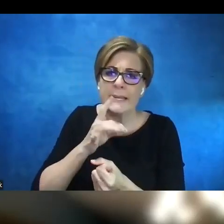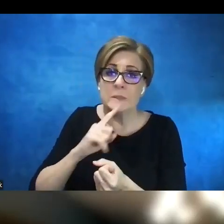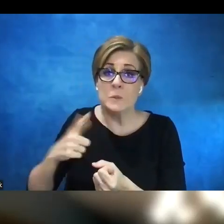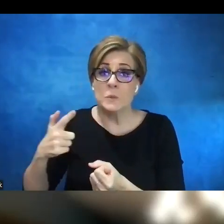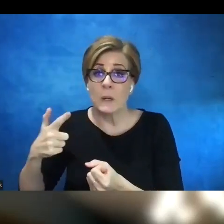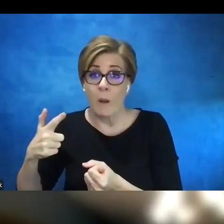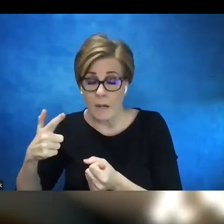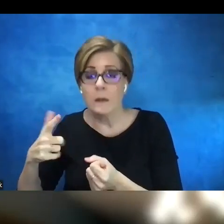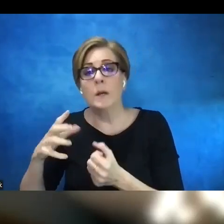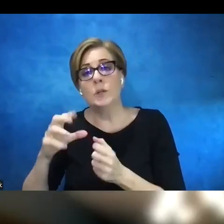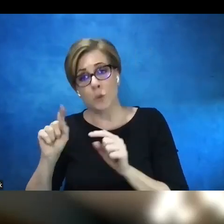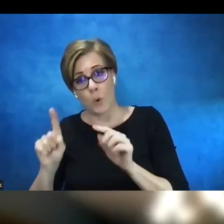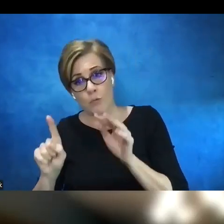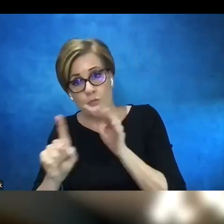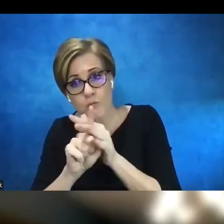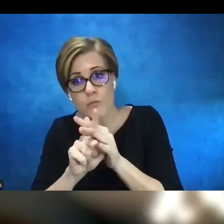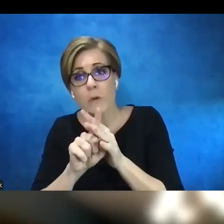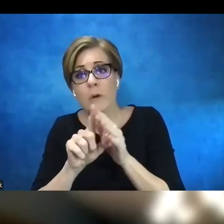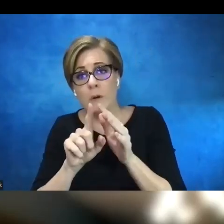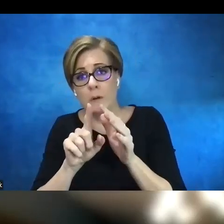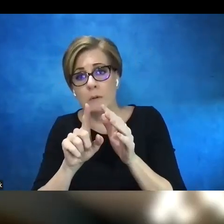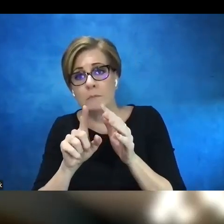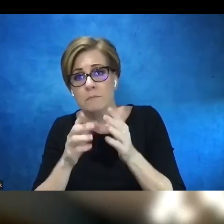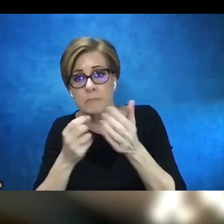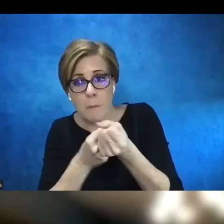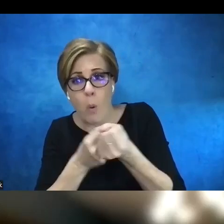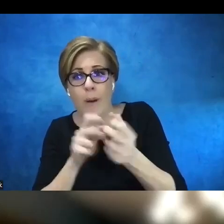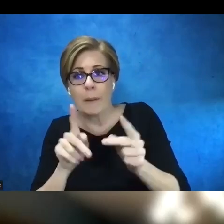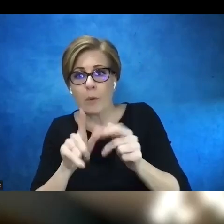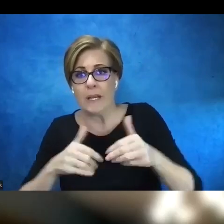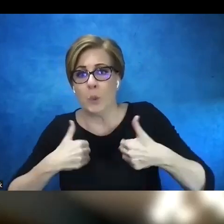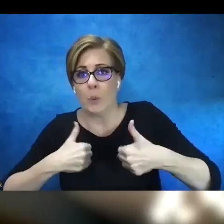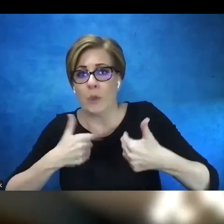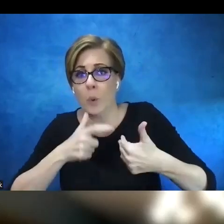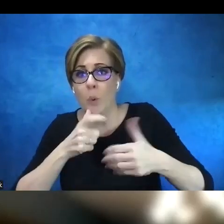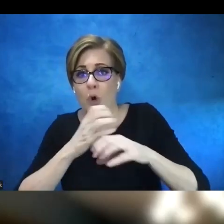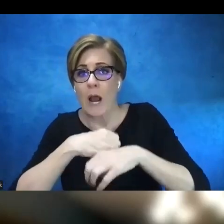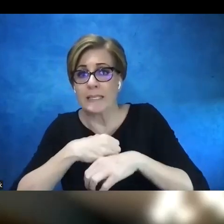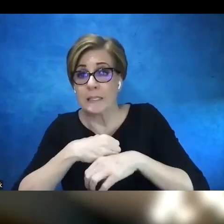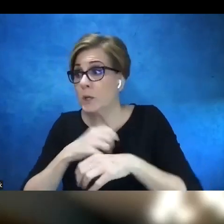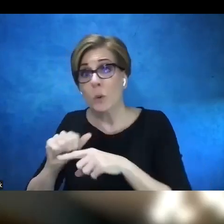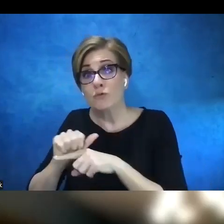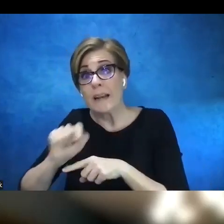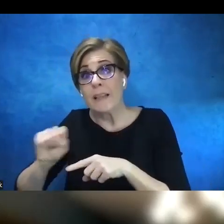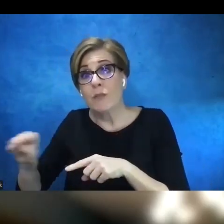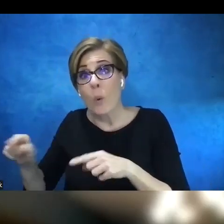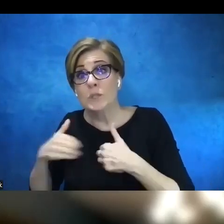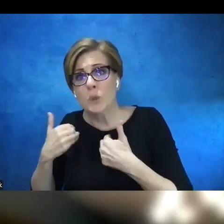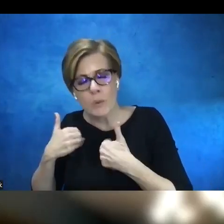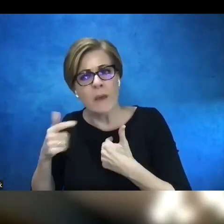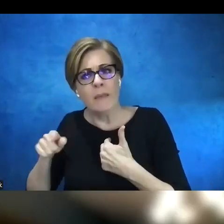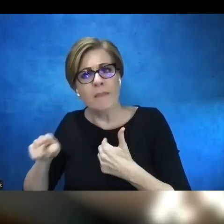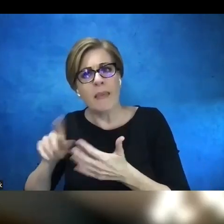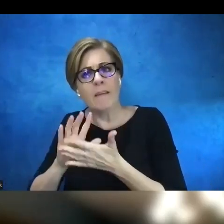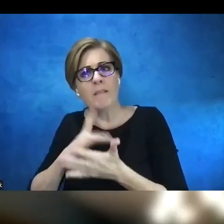to respond to youth and young adults in crisis. And they found that training these youth gave them the confidence to respond in stressful situations